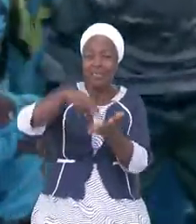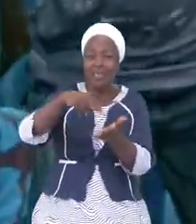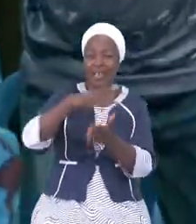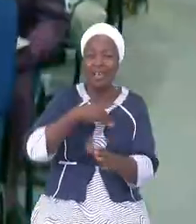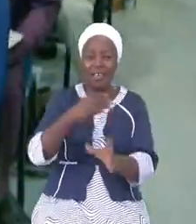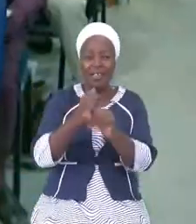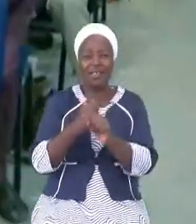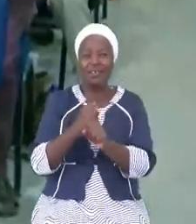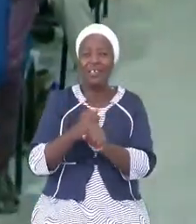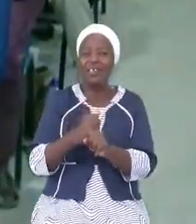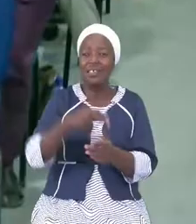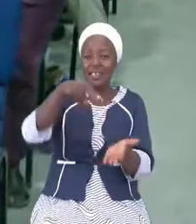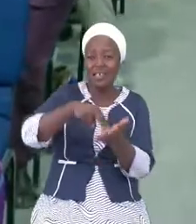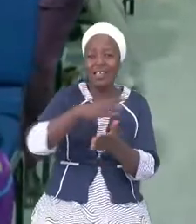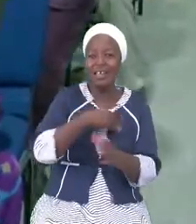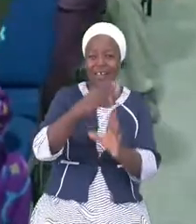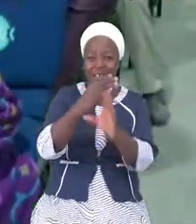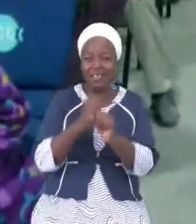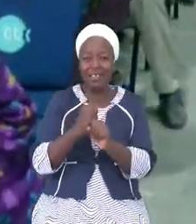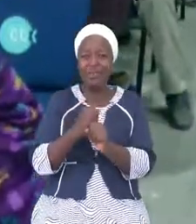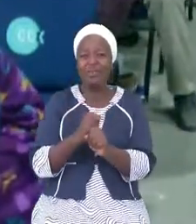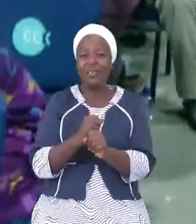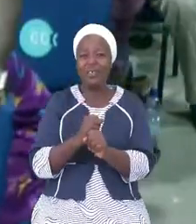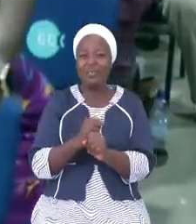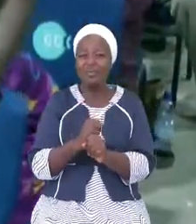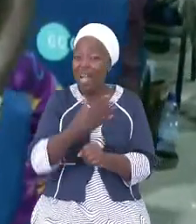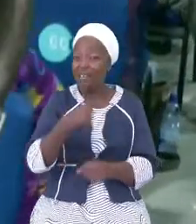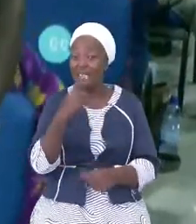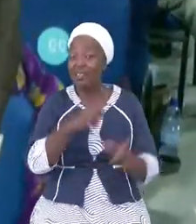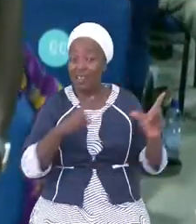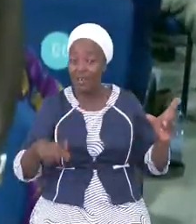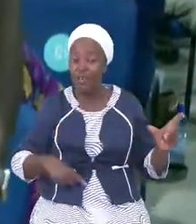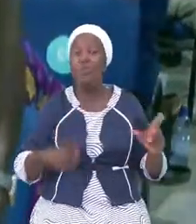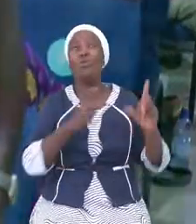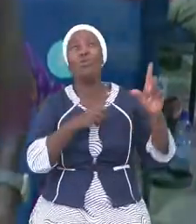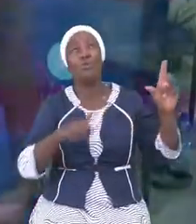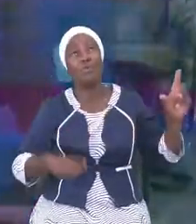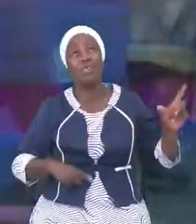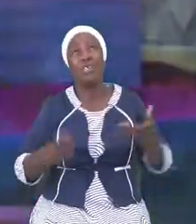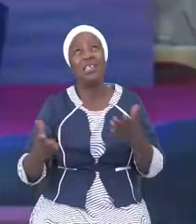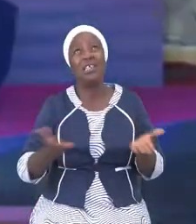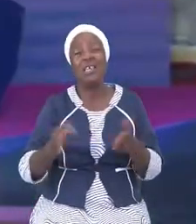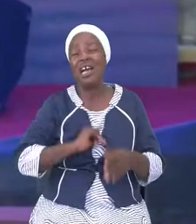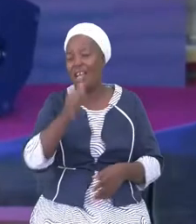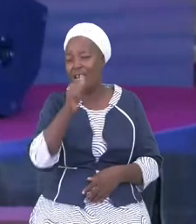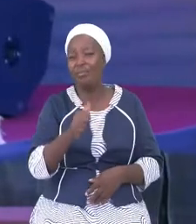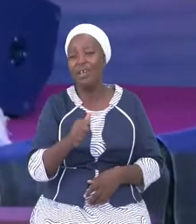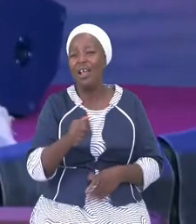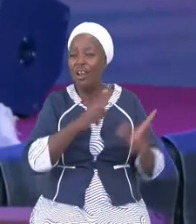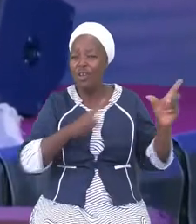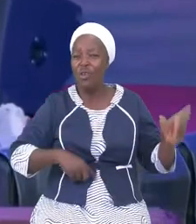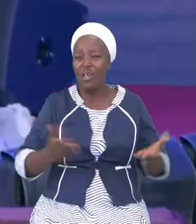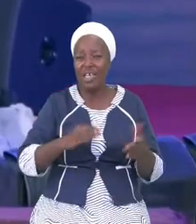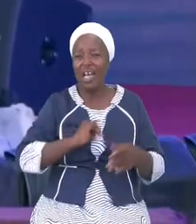and receive. Stand up and receive. And tell the Lord, Lord, here I am. Lord, here I